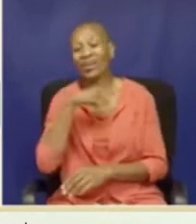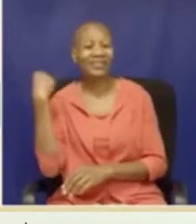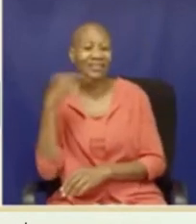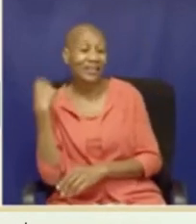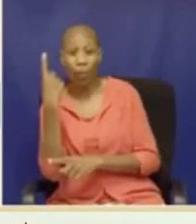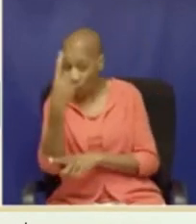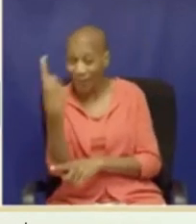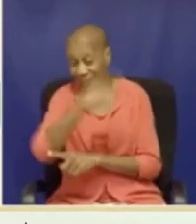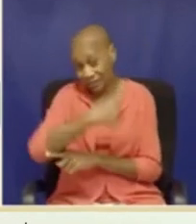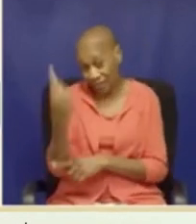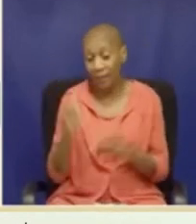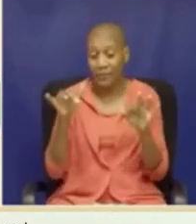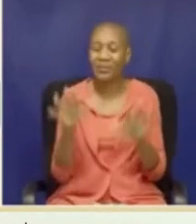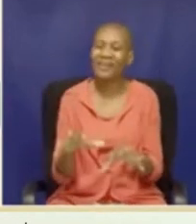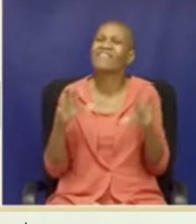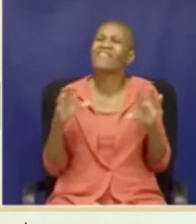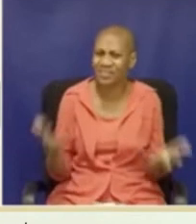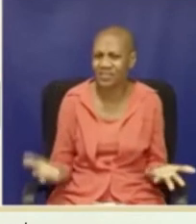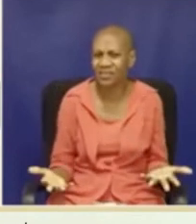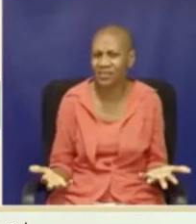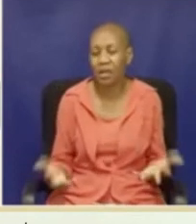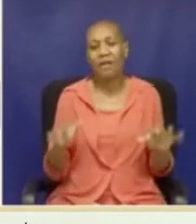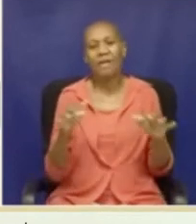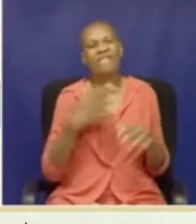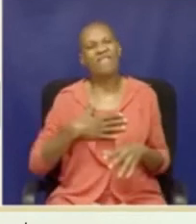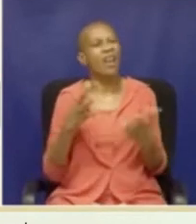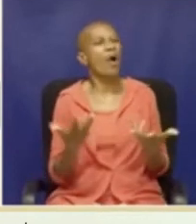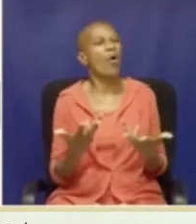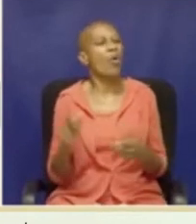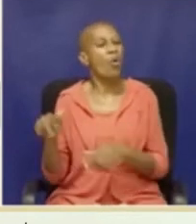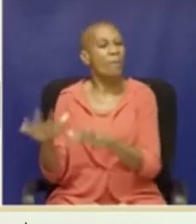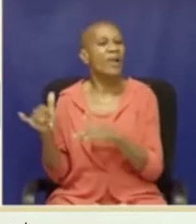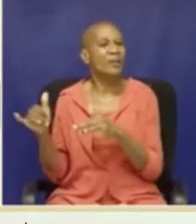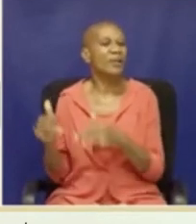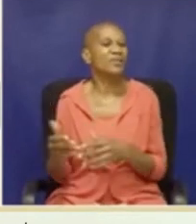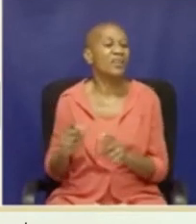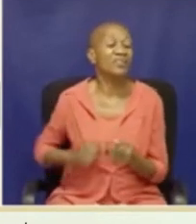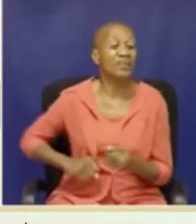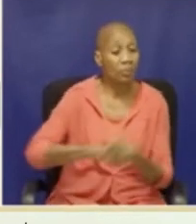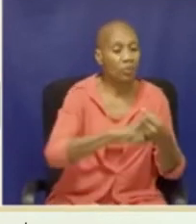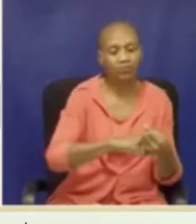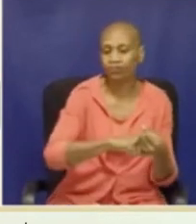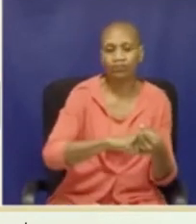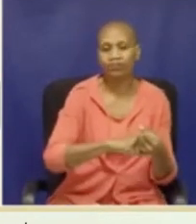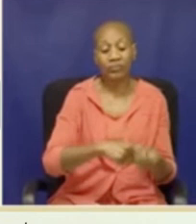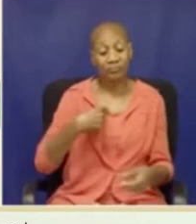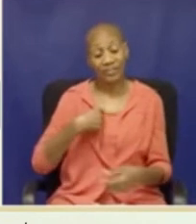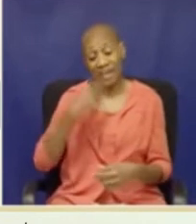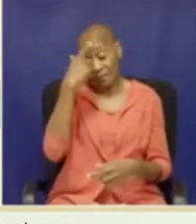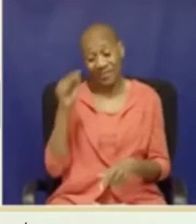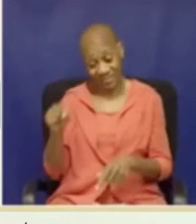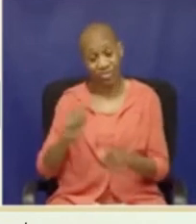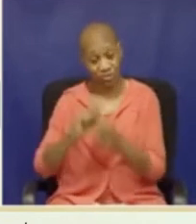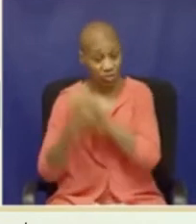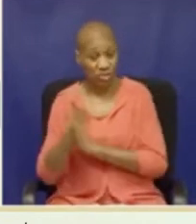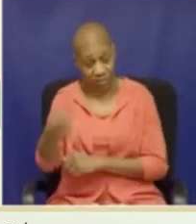64 murders every day. Our people live in fear, and they feel Parliament has let them down, and we